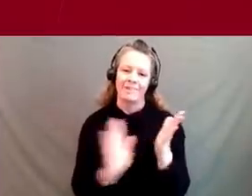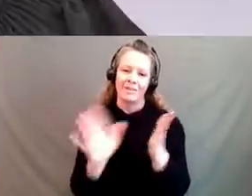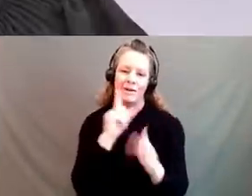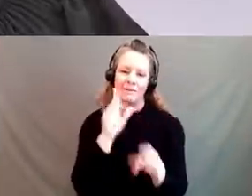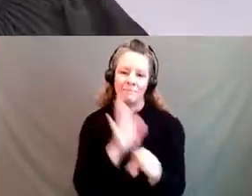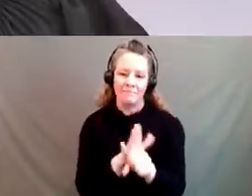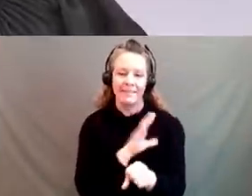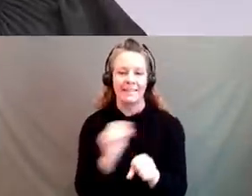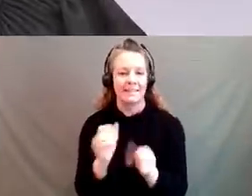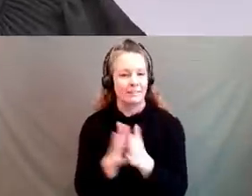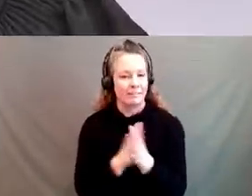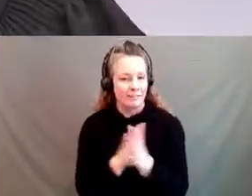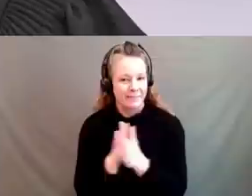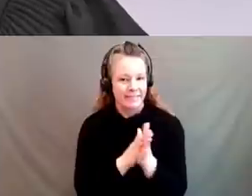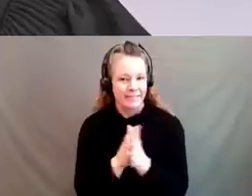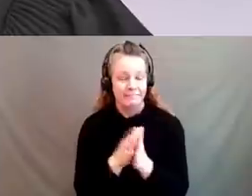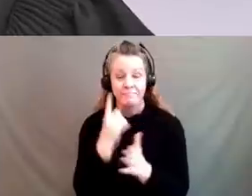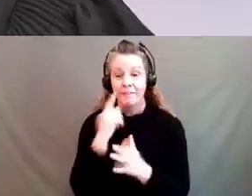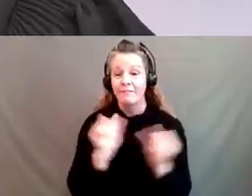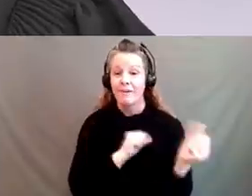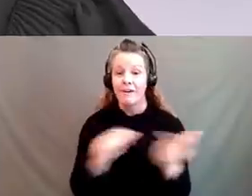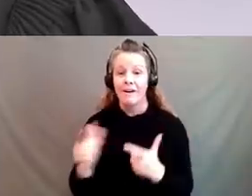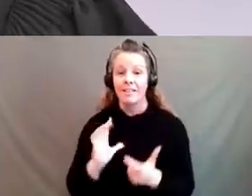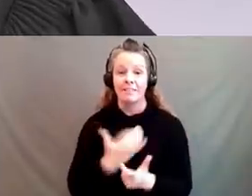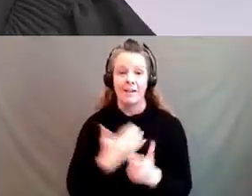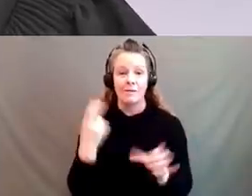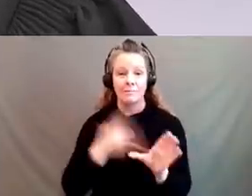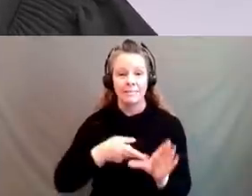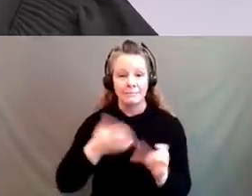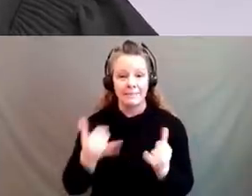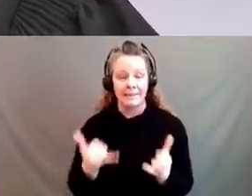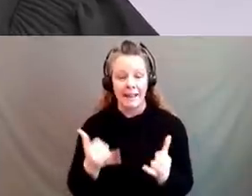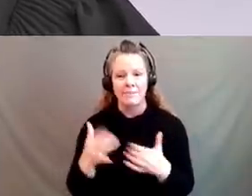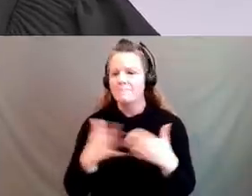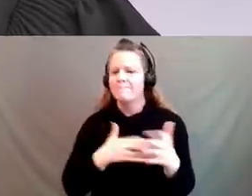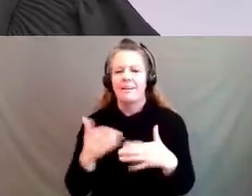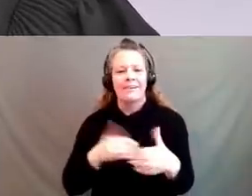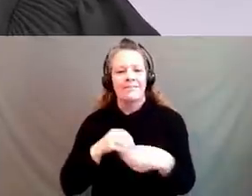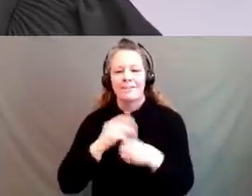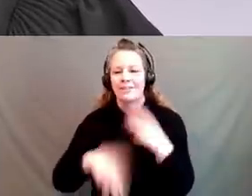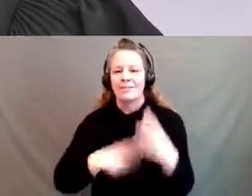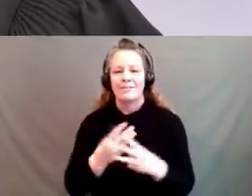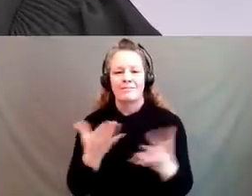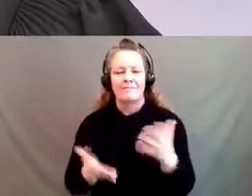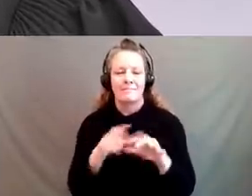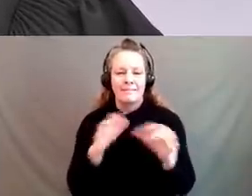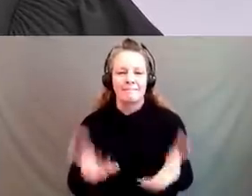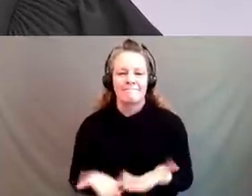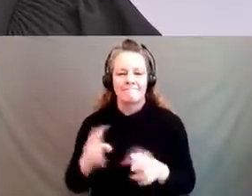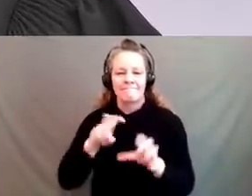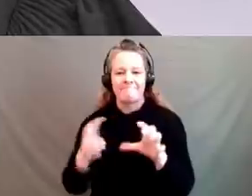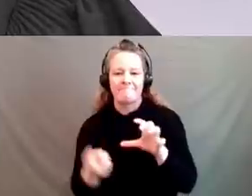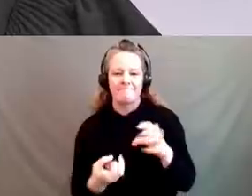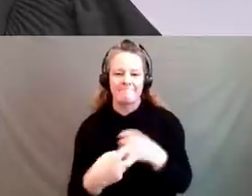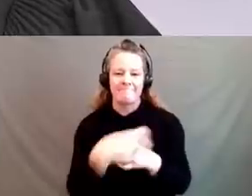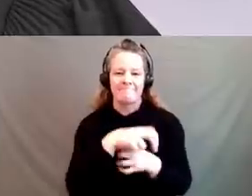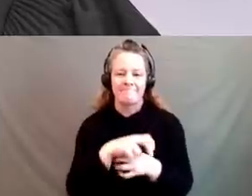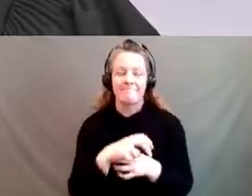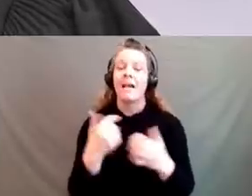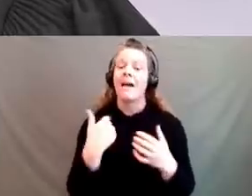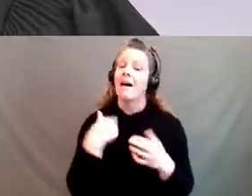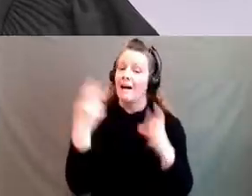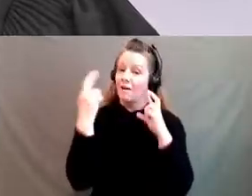determination. For all of our participants today, wherever in the world you may be at this moment, I hope that you will enjoy the rest